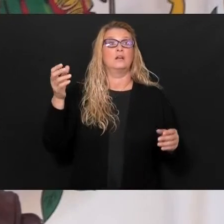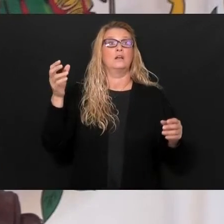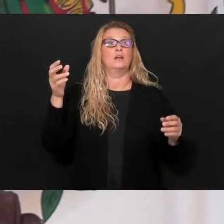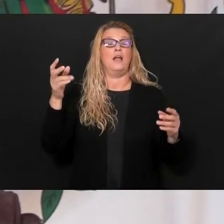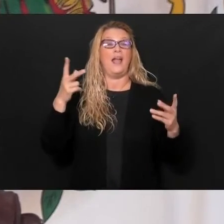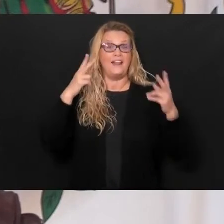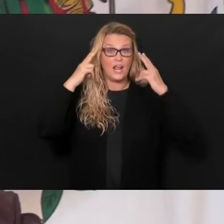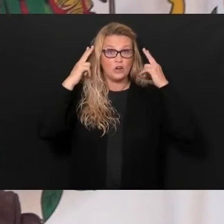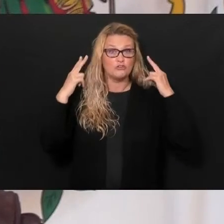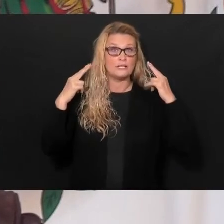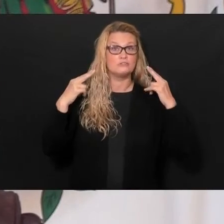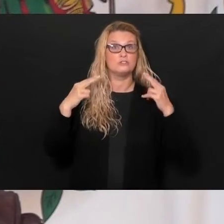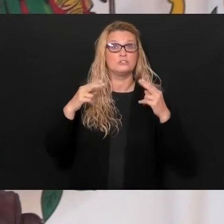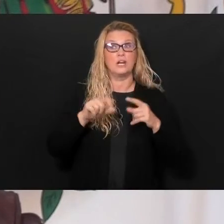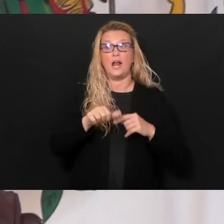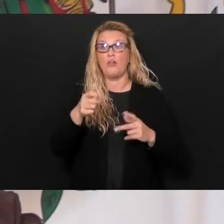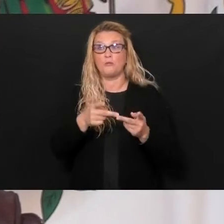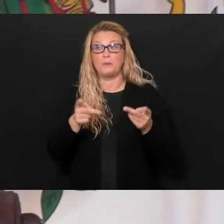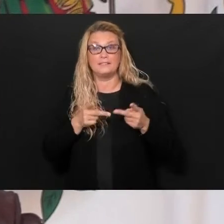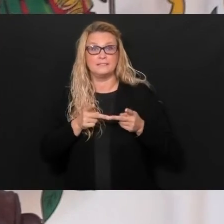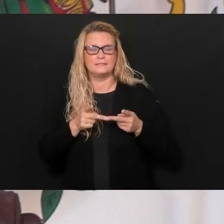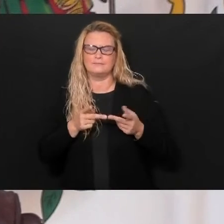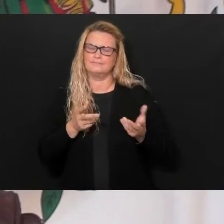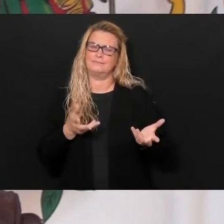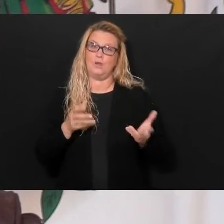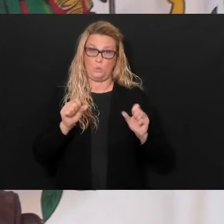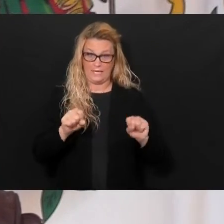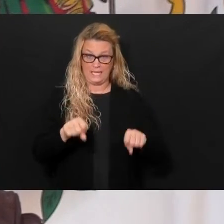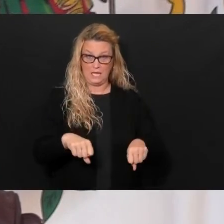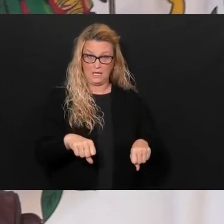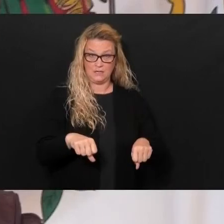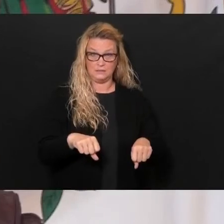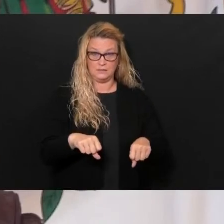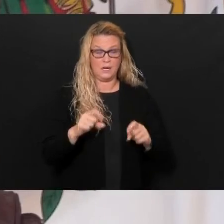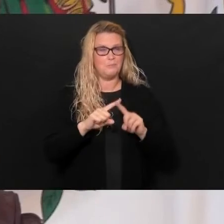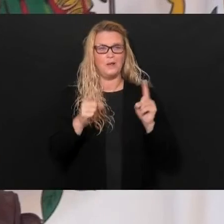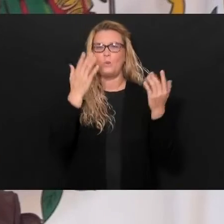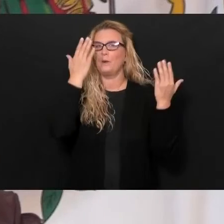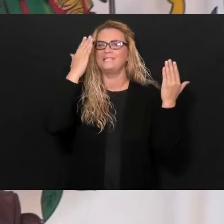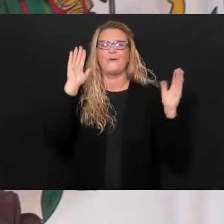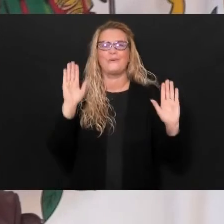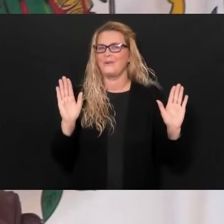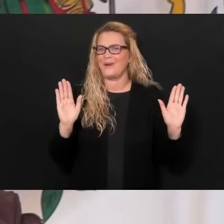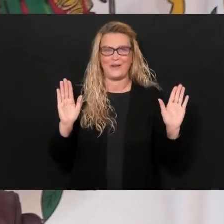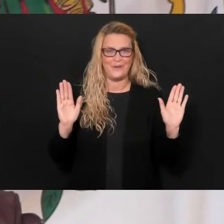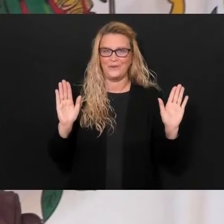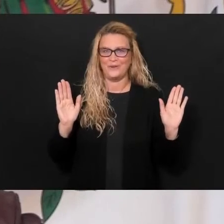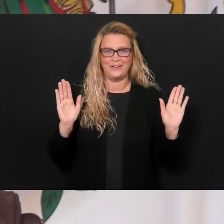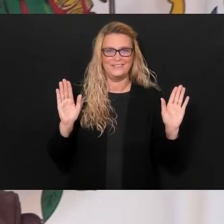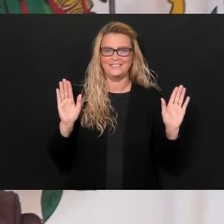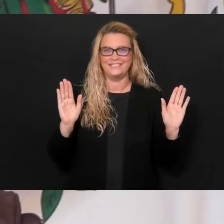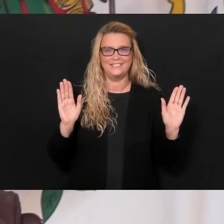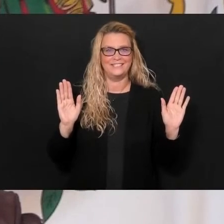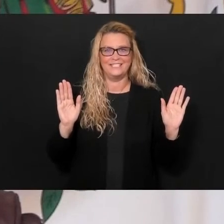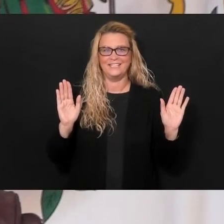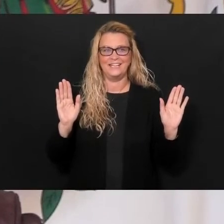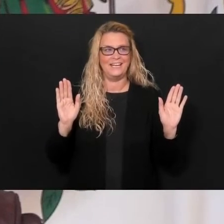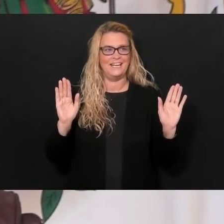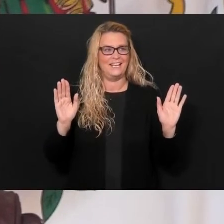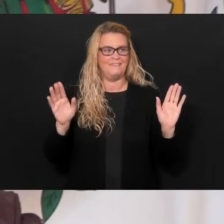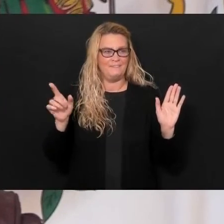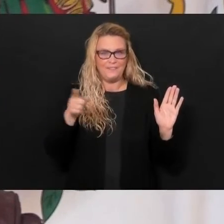Wyoming County. We can do that, but we don't know. We don't know that the way this thing